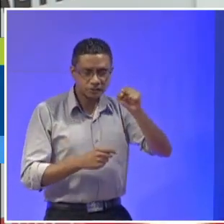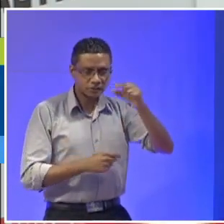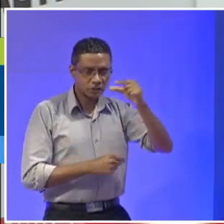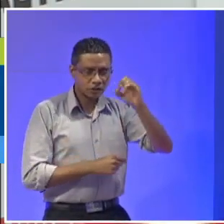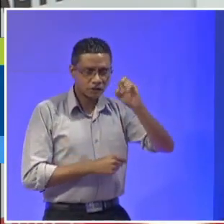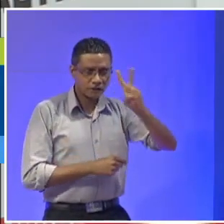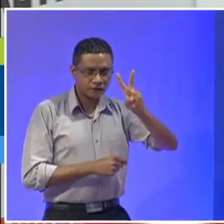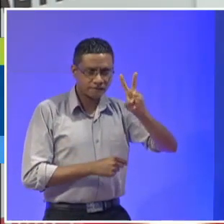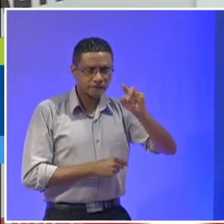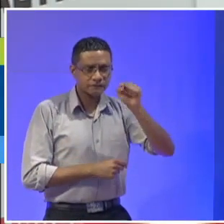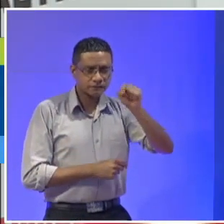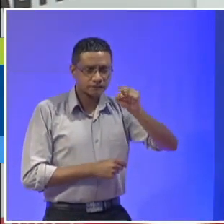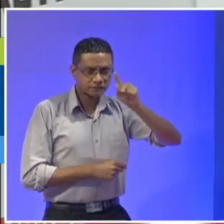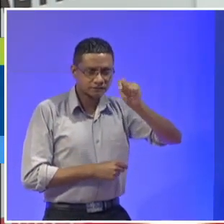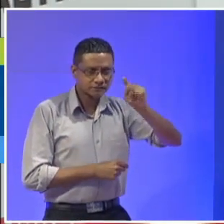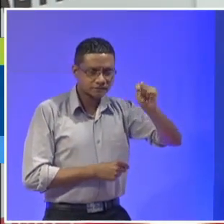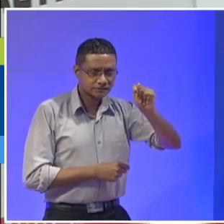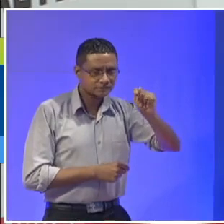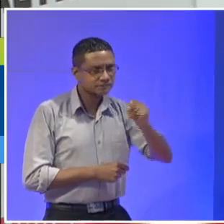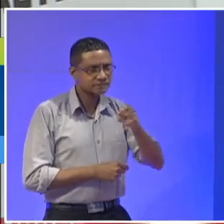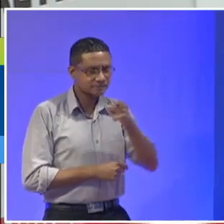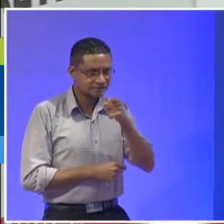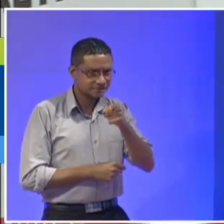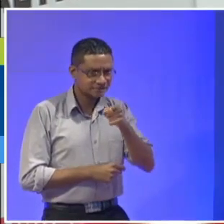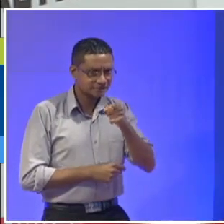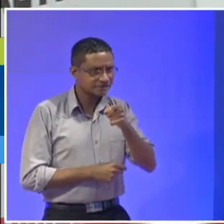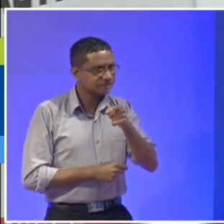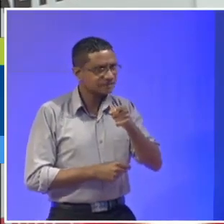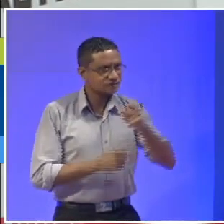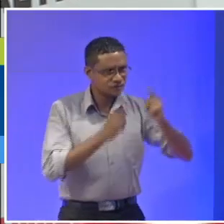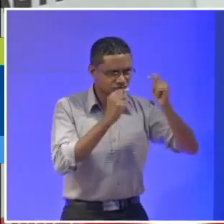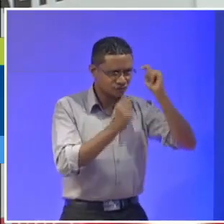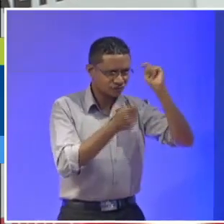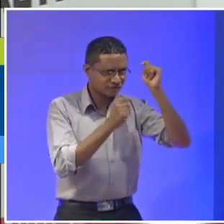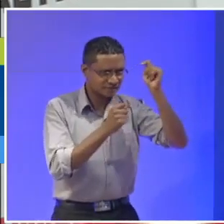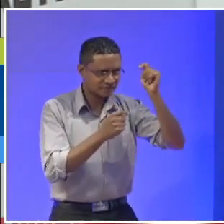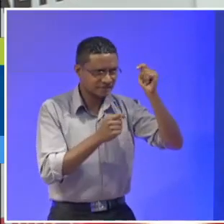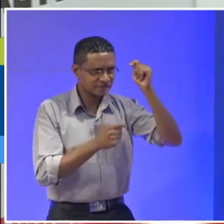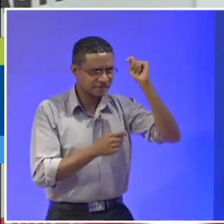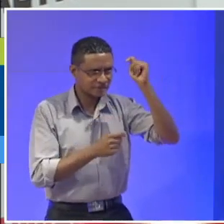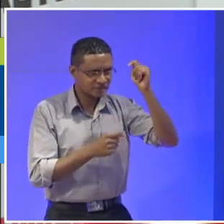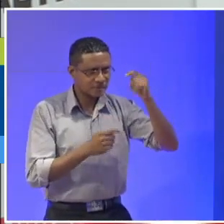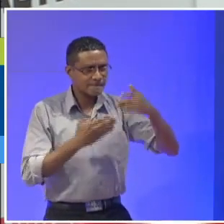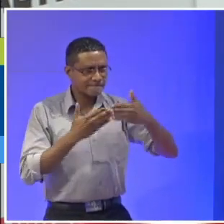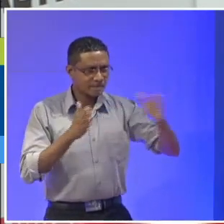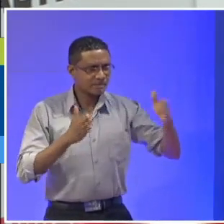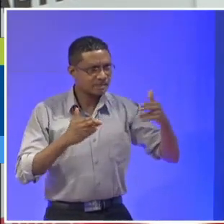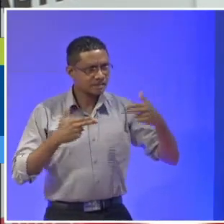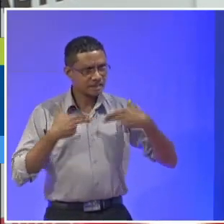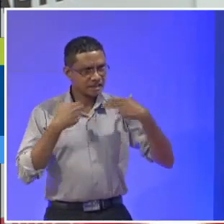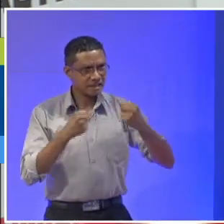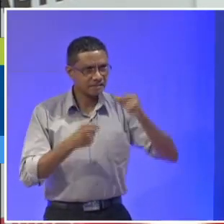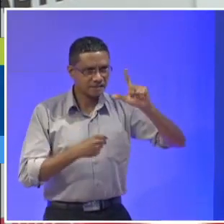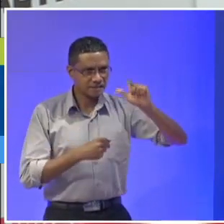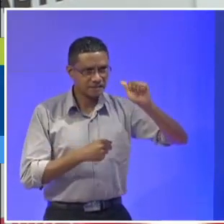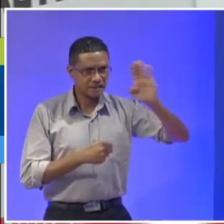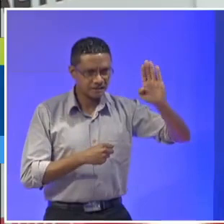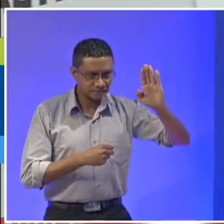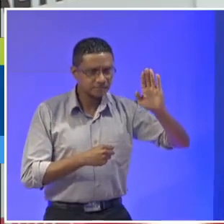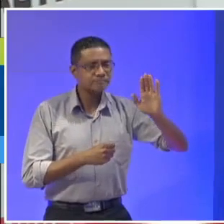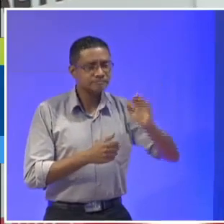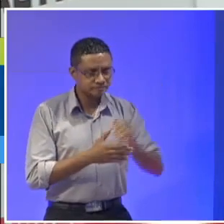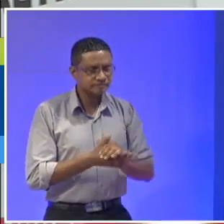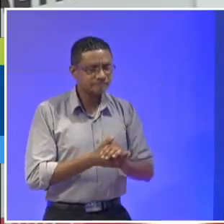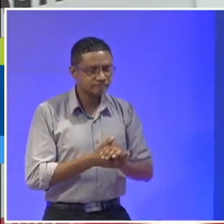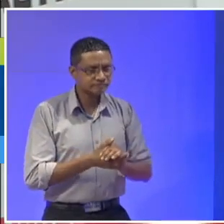under the coverage of the Trinidad and Tobago Public Health Lab. So the director has assured me that she can turn around at least a